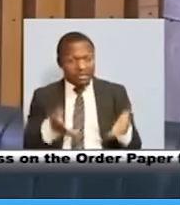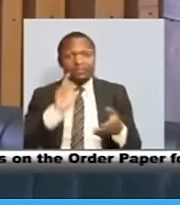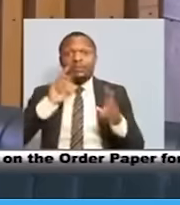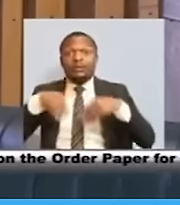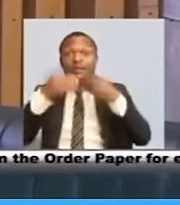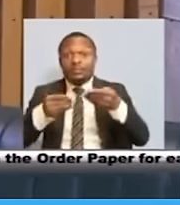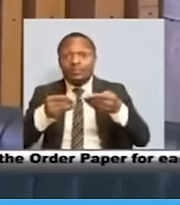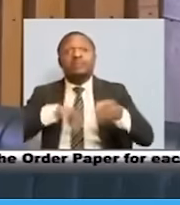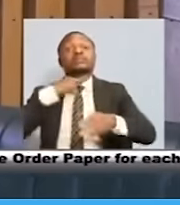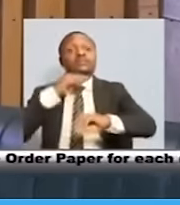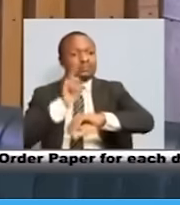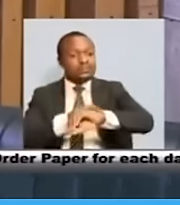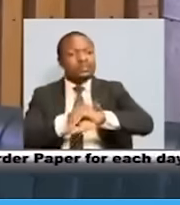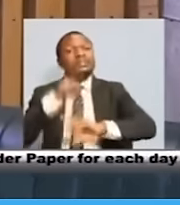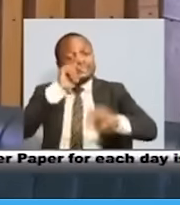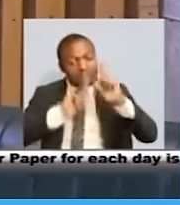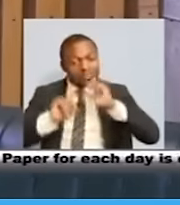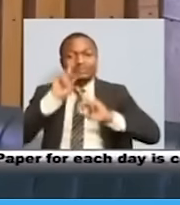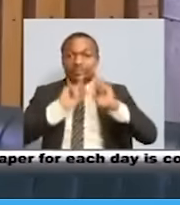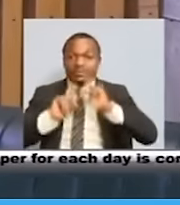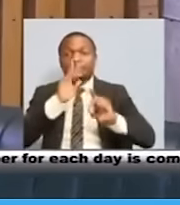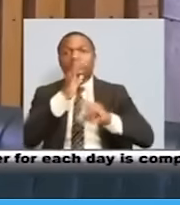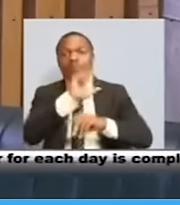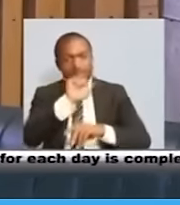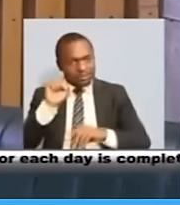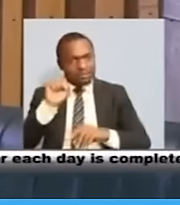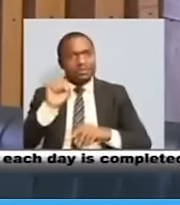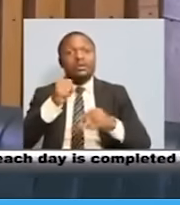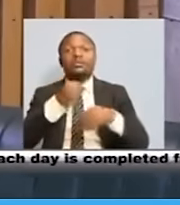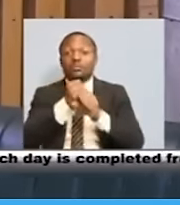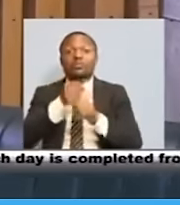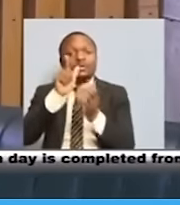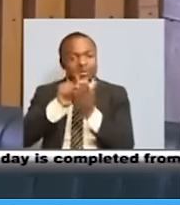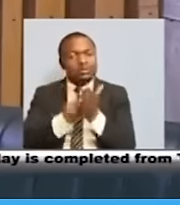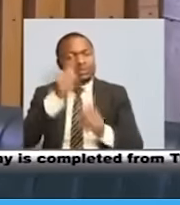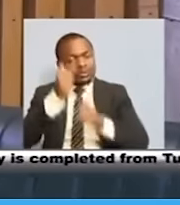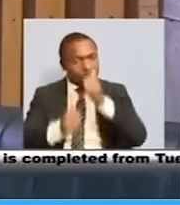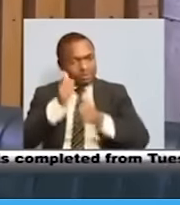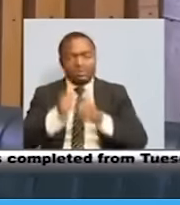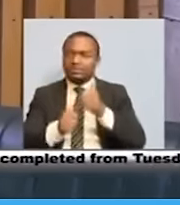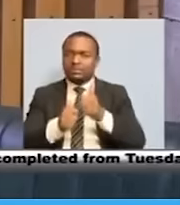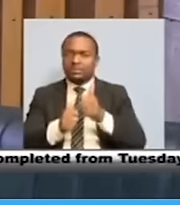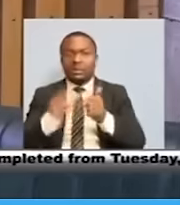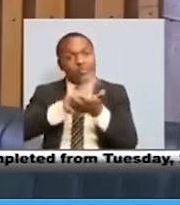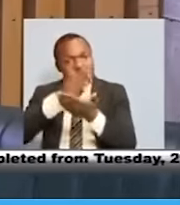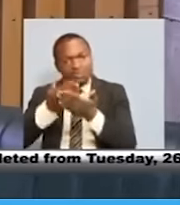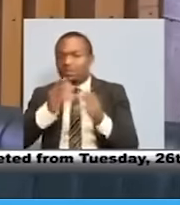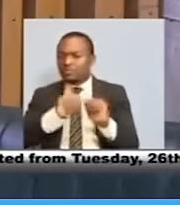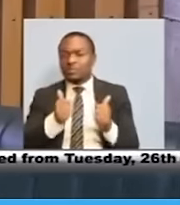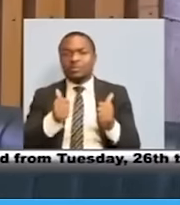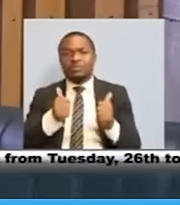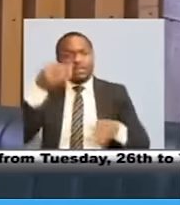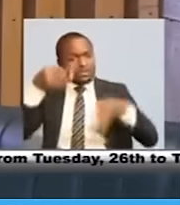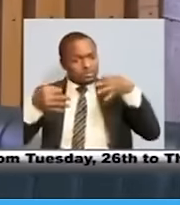given ample time to scrutinize the bills in order to make laws that will be interpreted properly by the